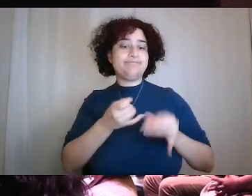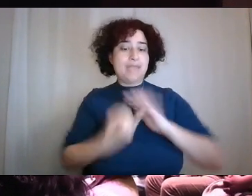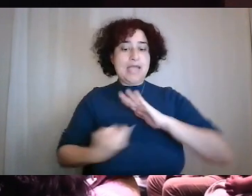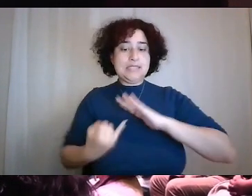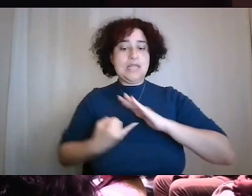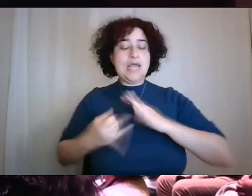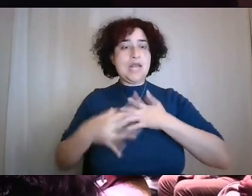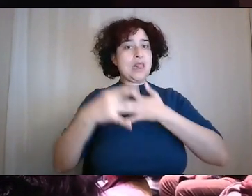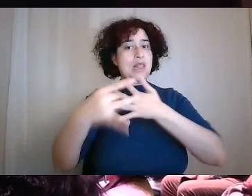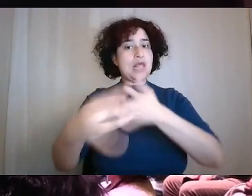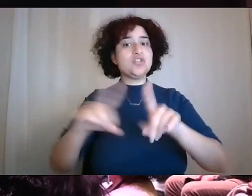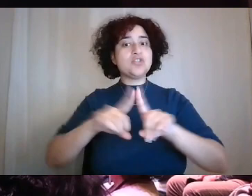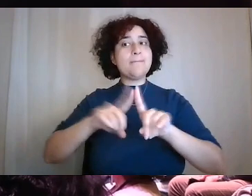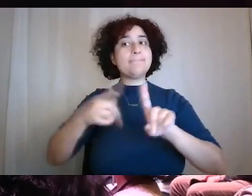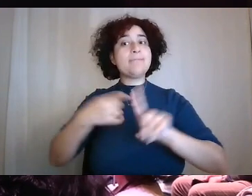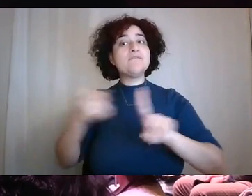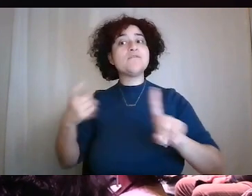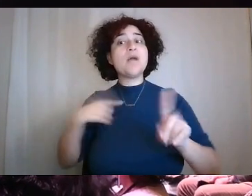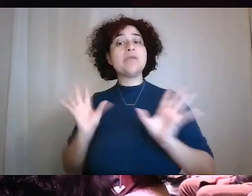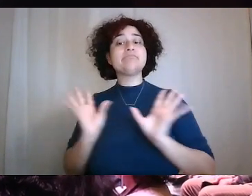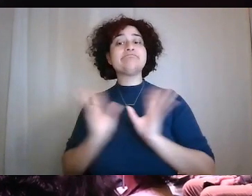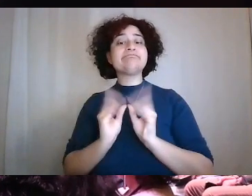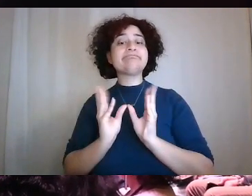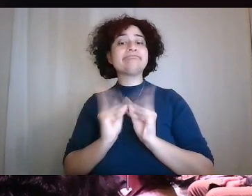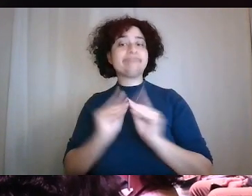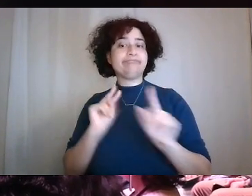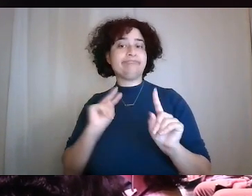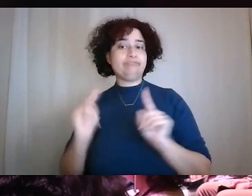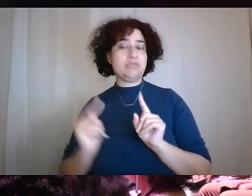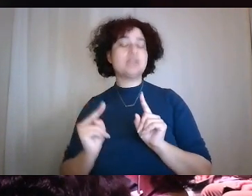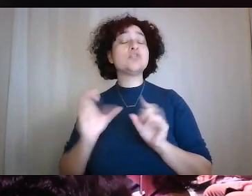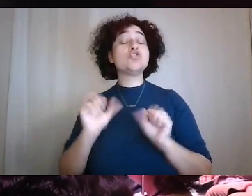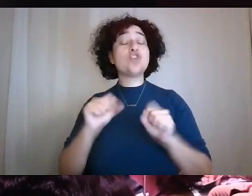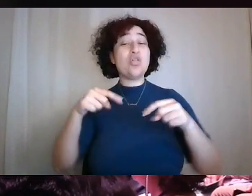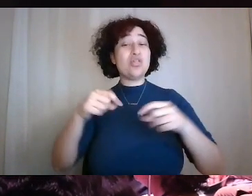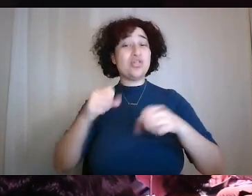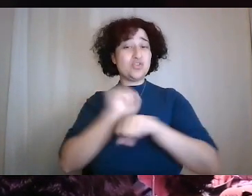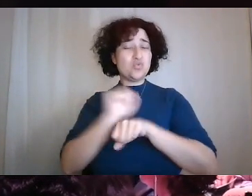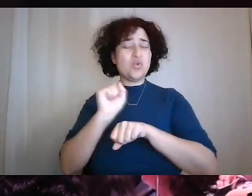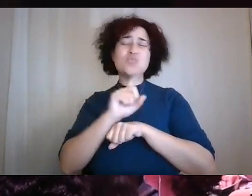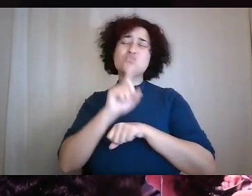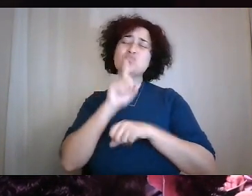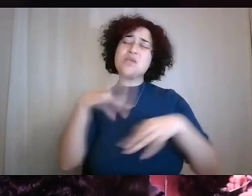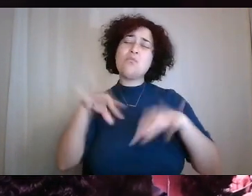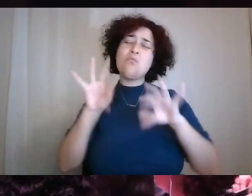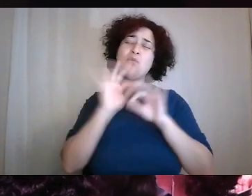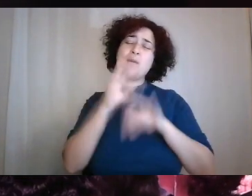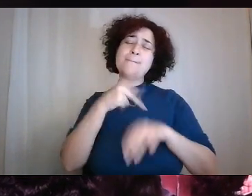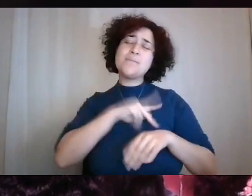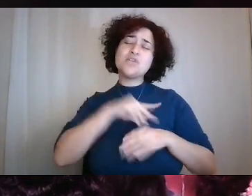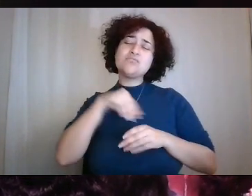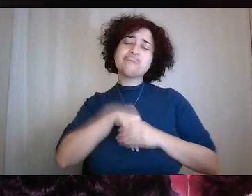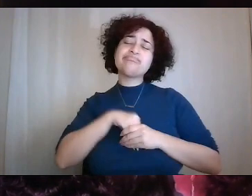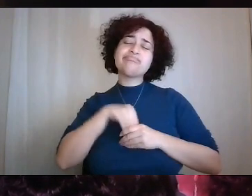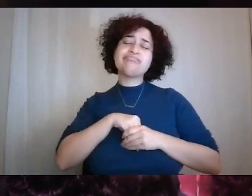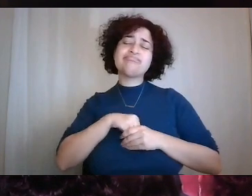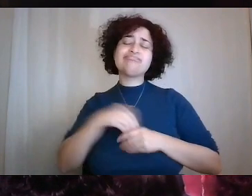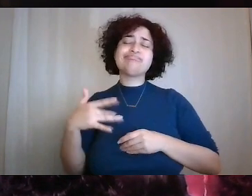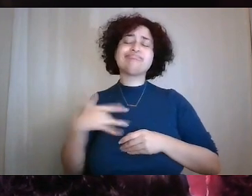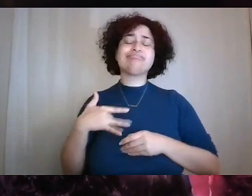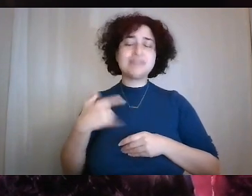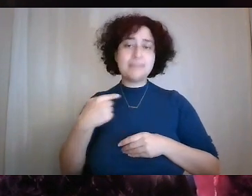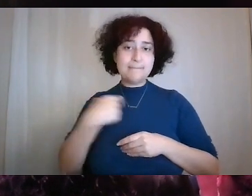is incredibly personal to me. It feels like it has educated me, and now I just could not